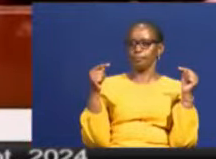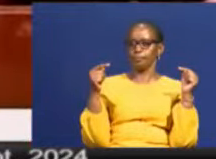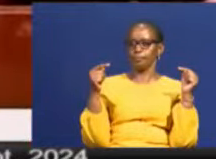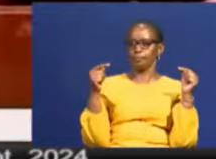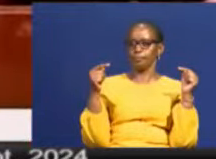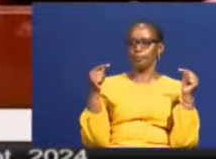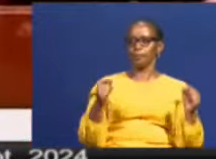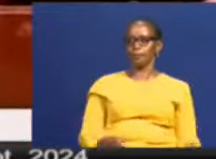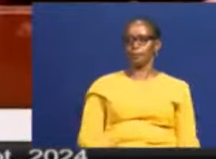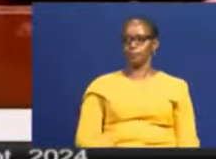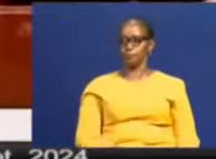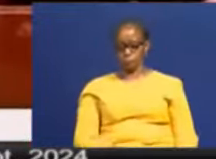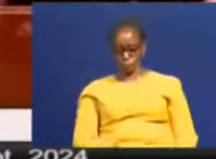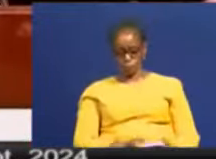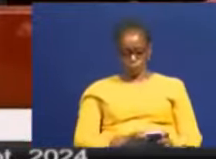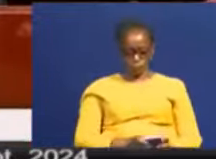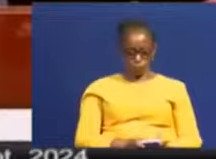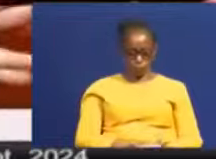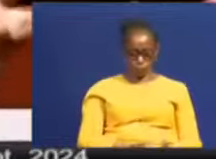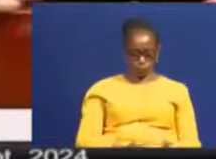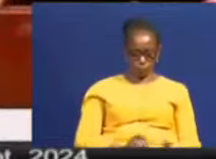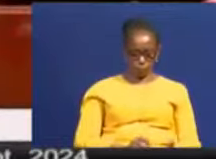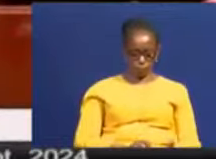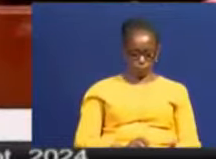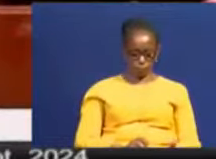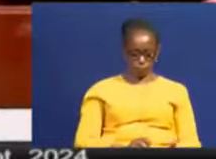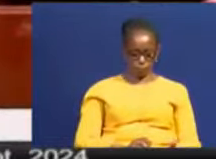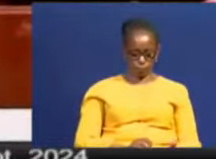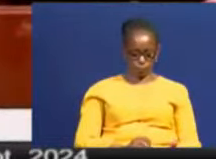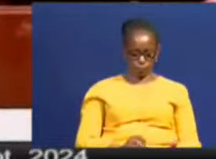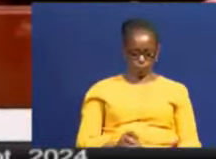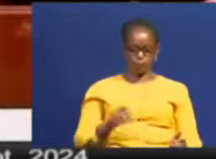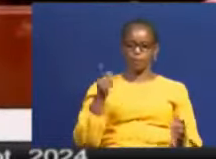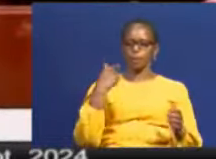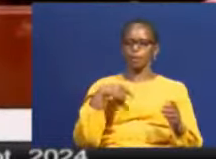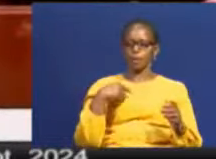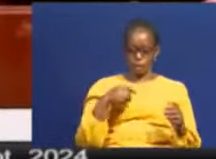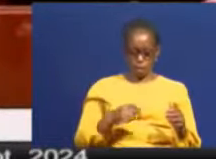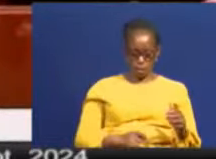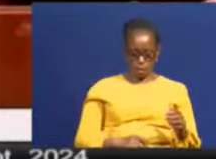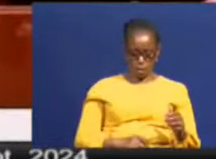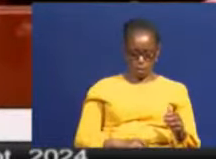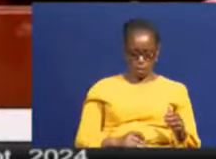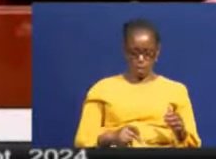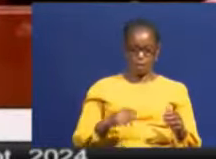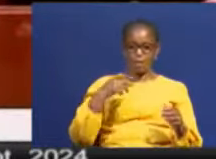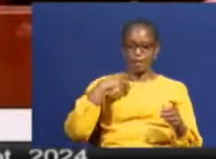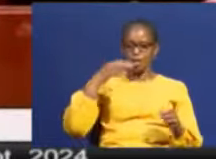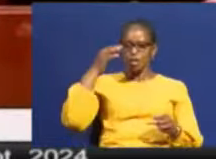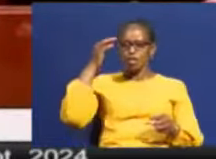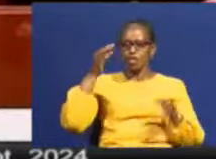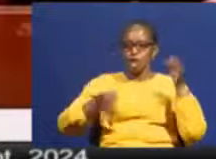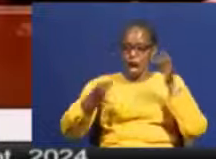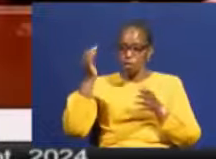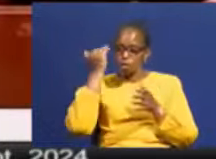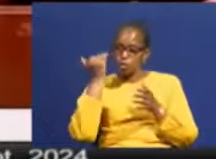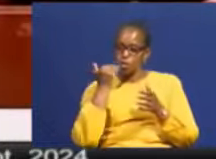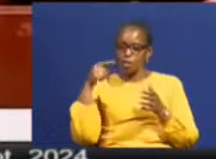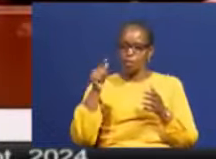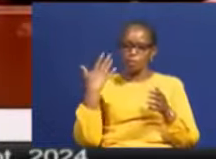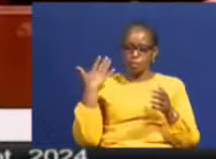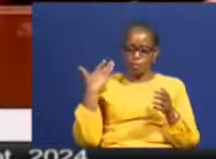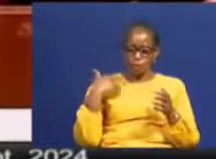you know, authority in all aspects. I mean, the learned judges, Honorable Speaker, only focused on what we call the school